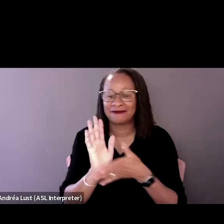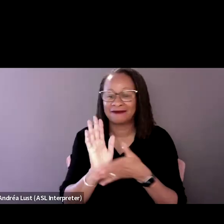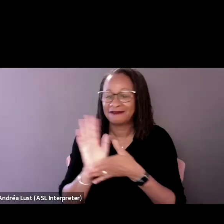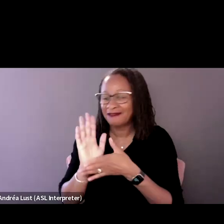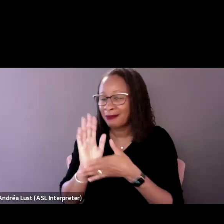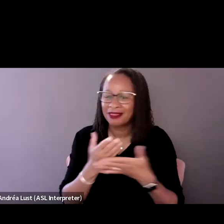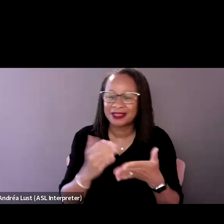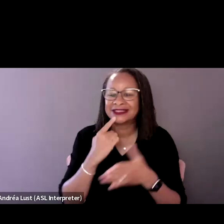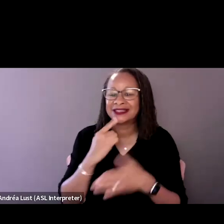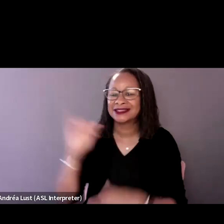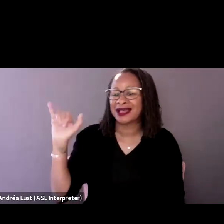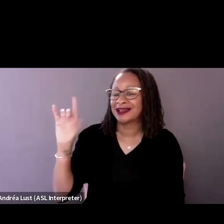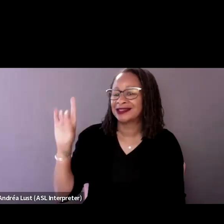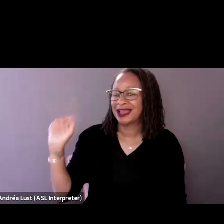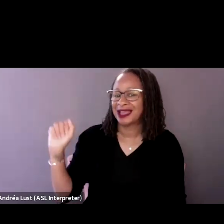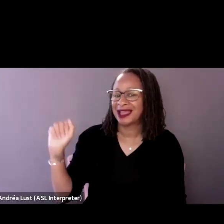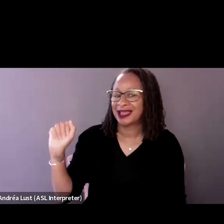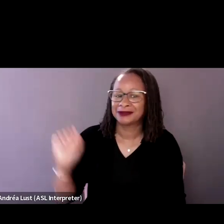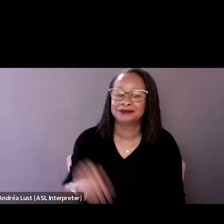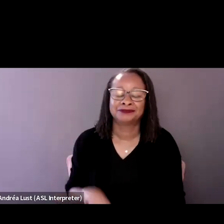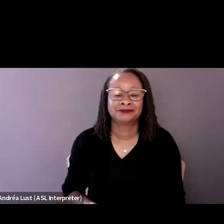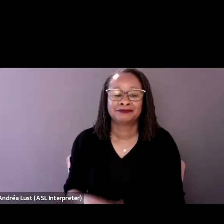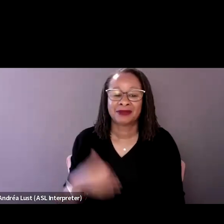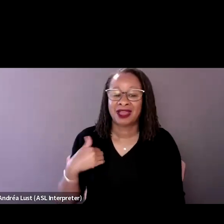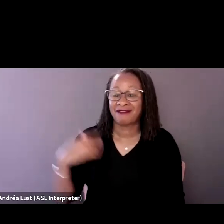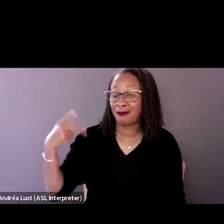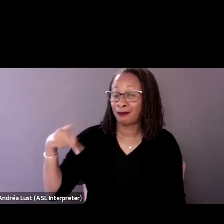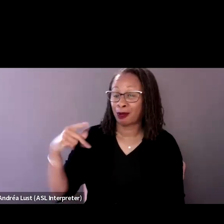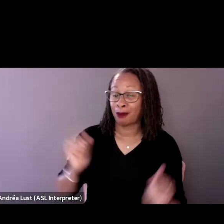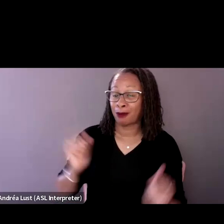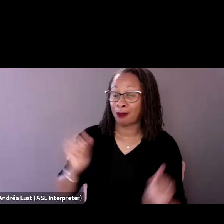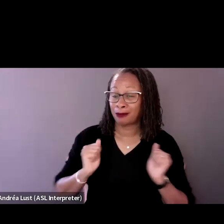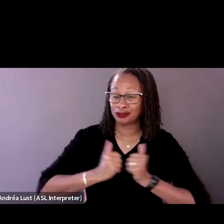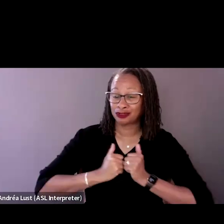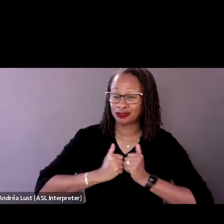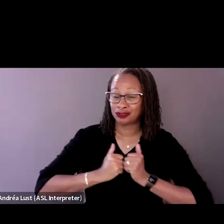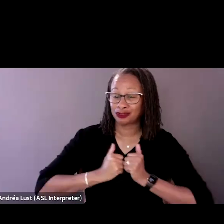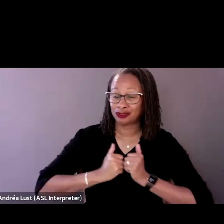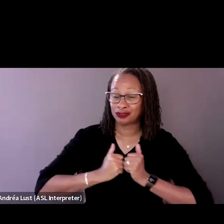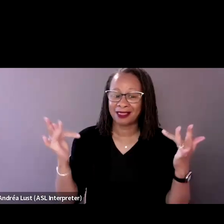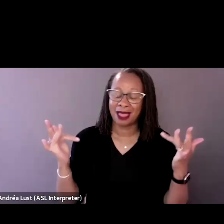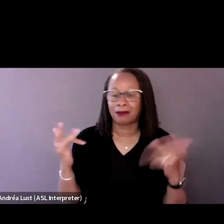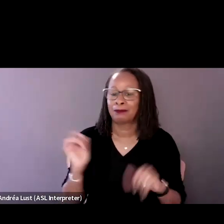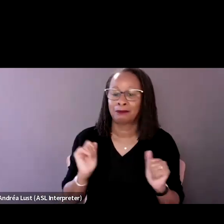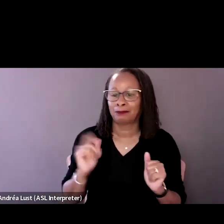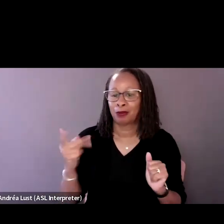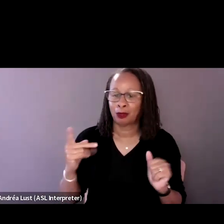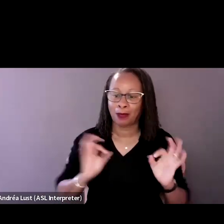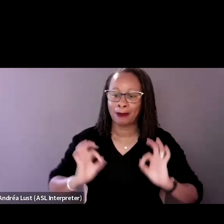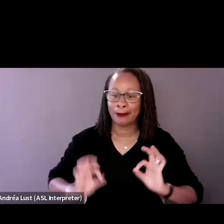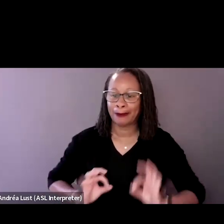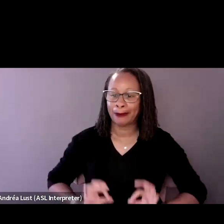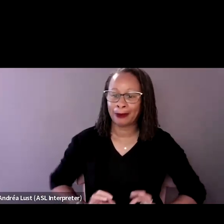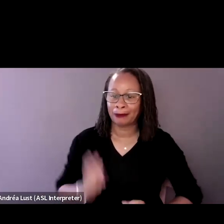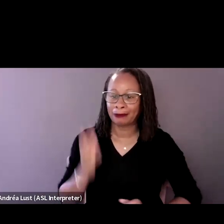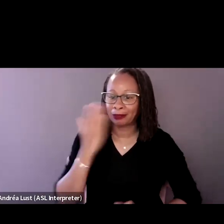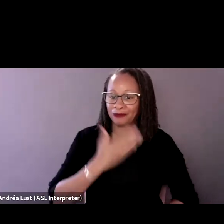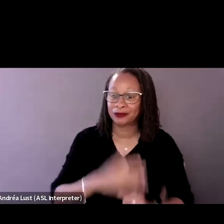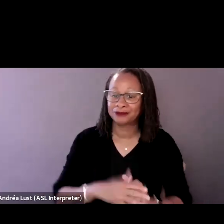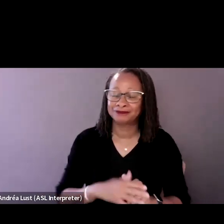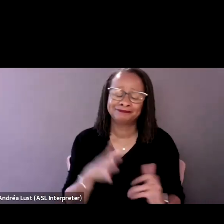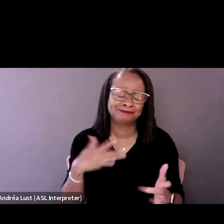IDA on it, wearing a purple jacket with light purple vertical dots. And so thrilled to have